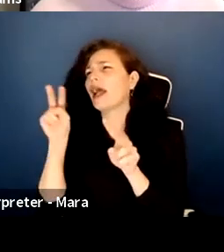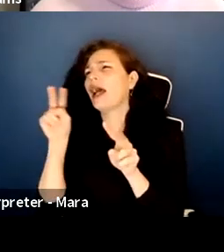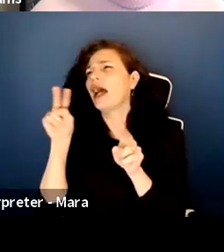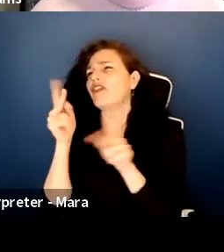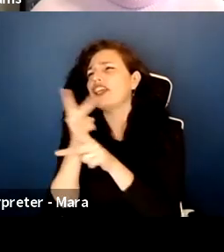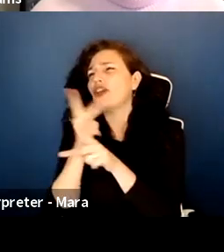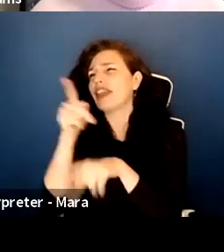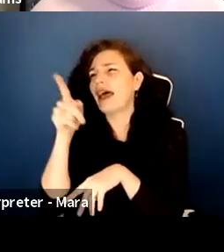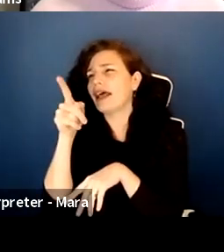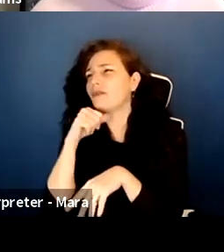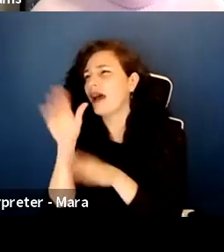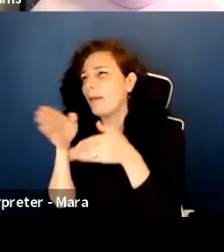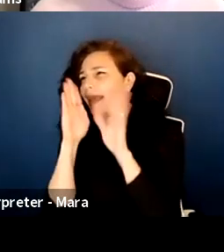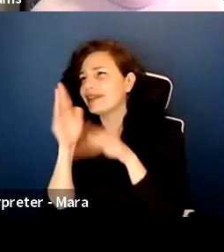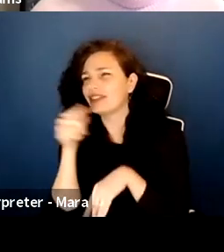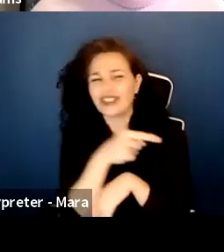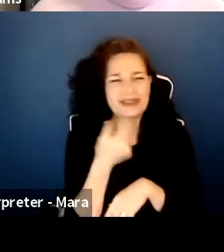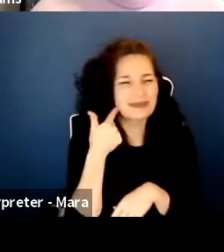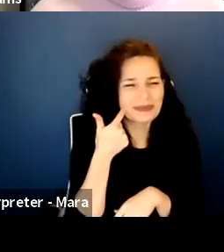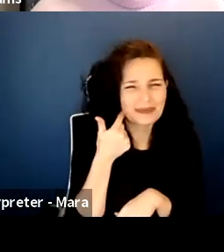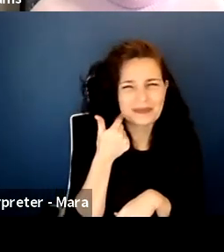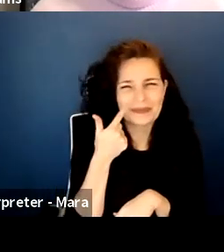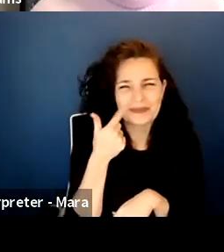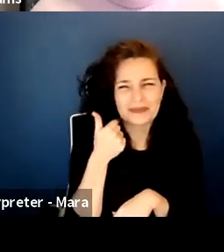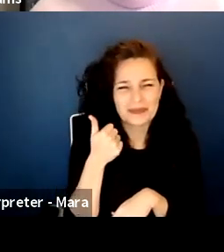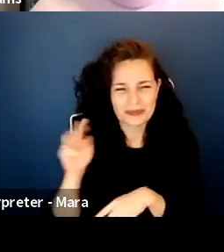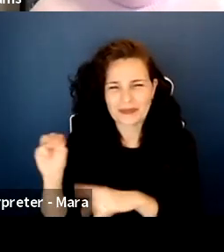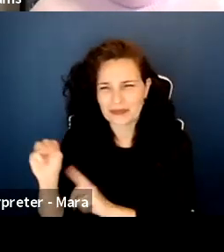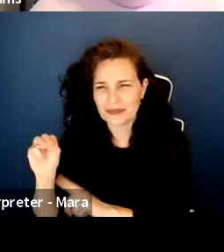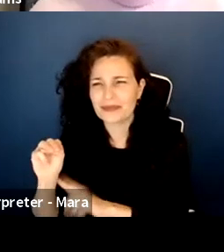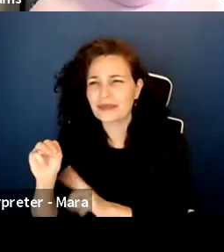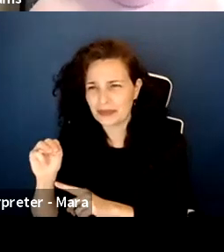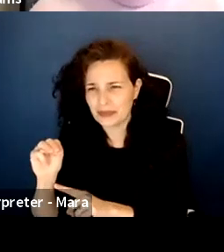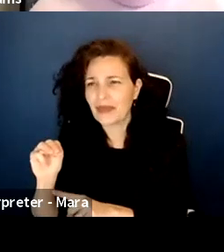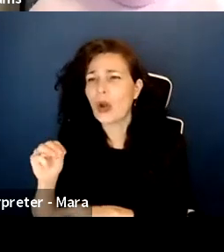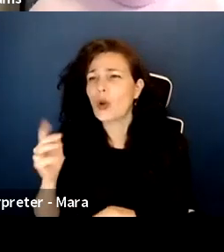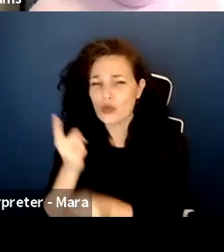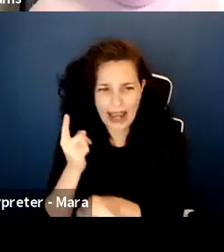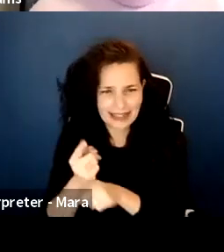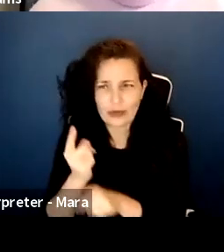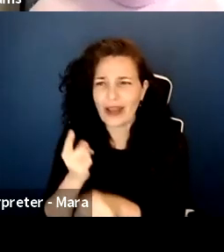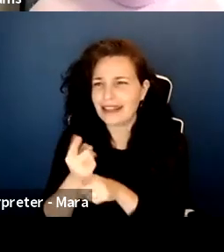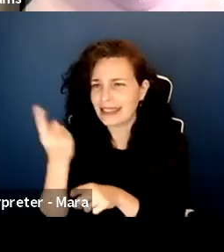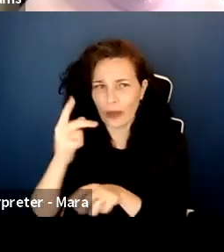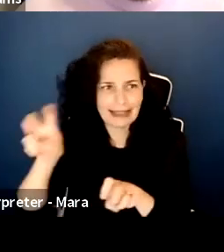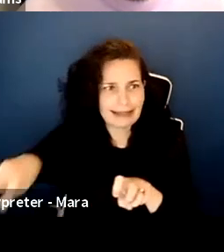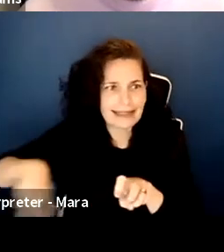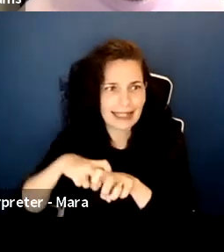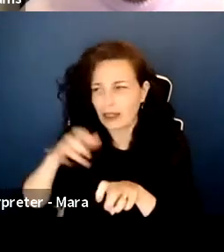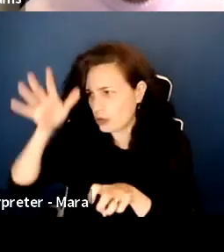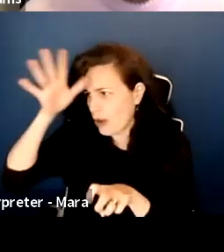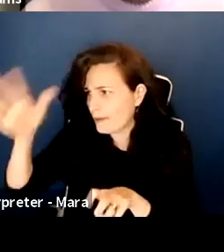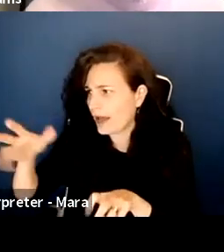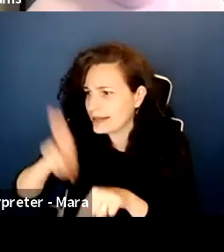out. That's one of my favorite was her grandma was sitting right behind her. Yep. And not just the